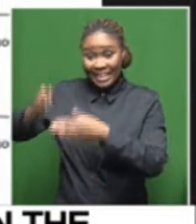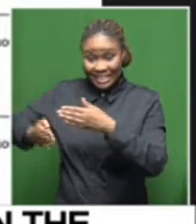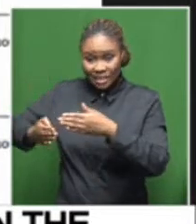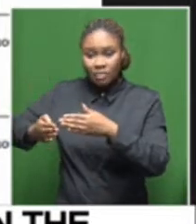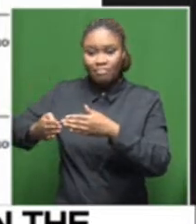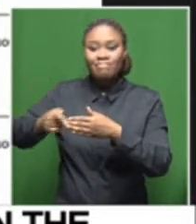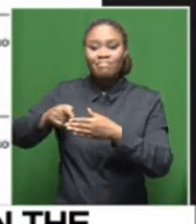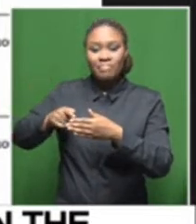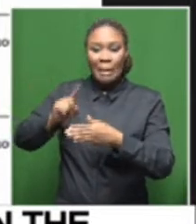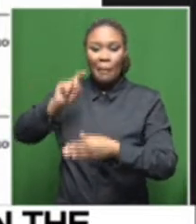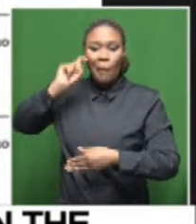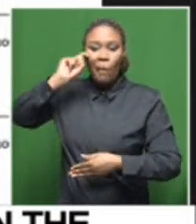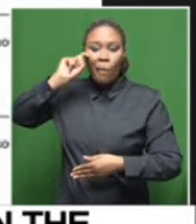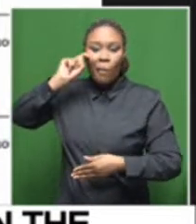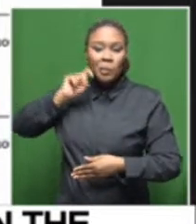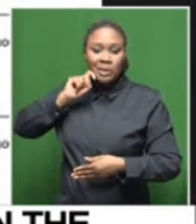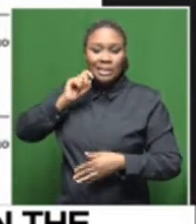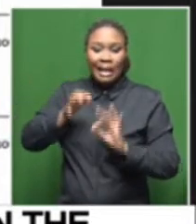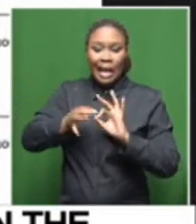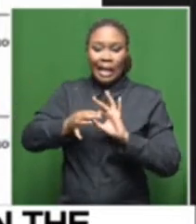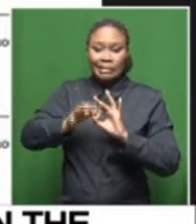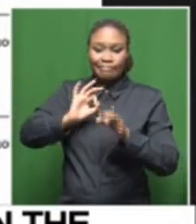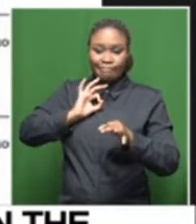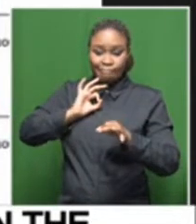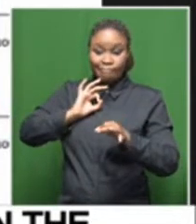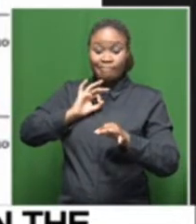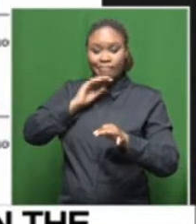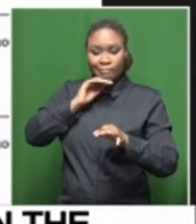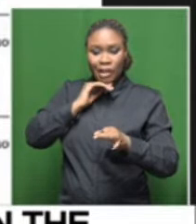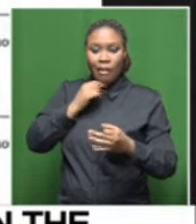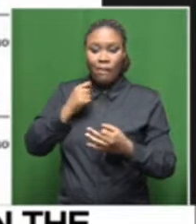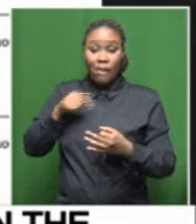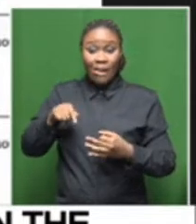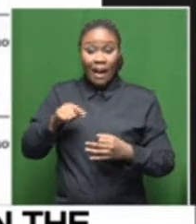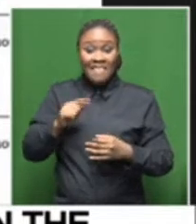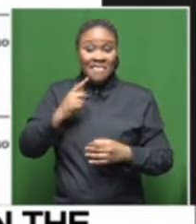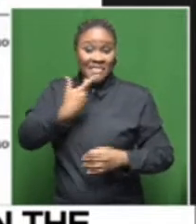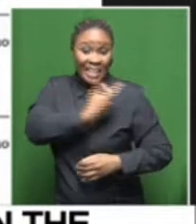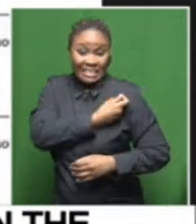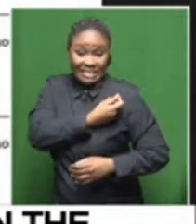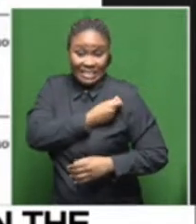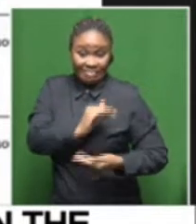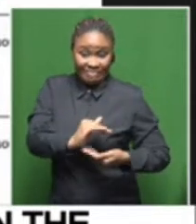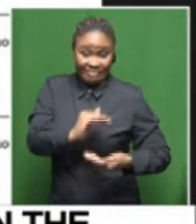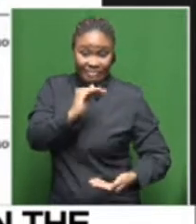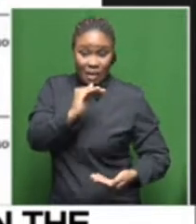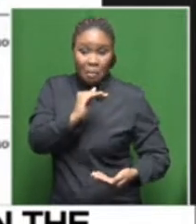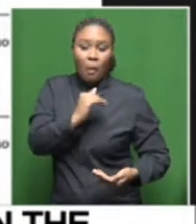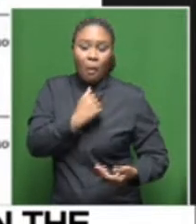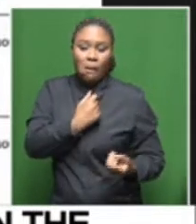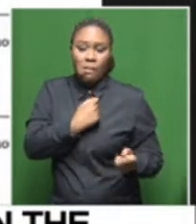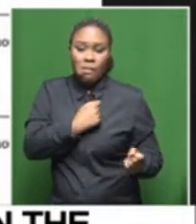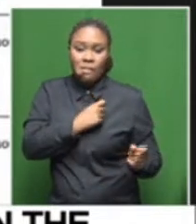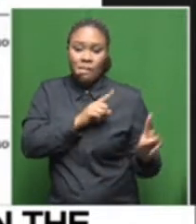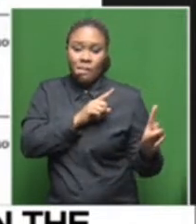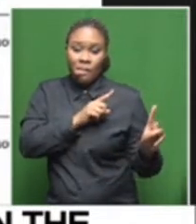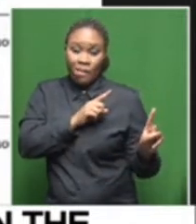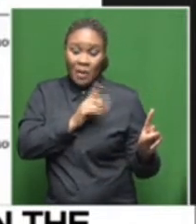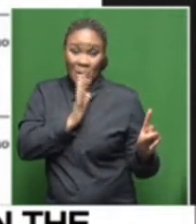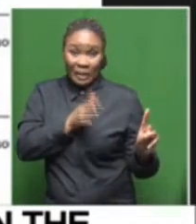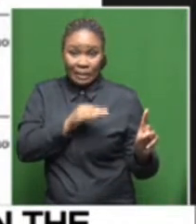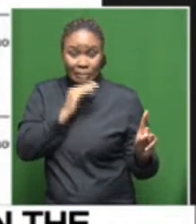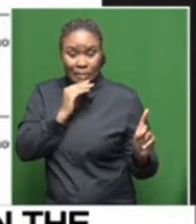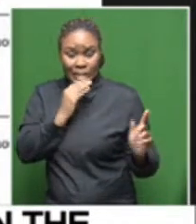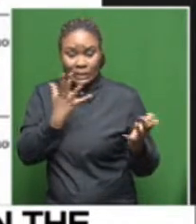that those may have to be discarded. So there is that possibility. We're looking at that, working